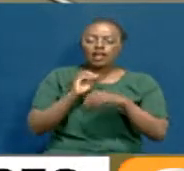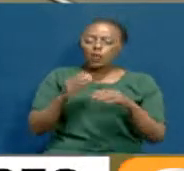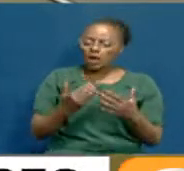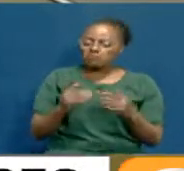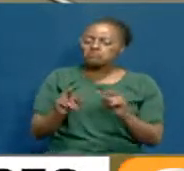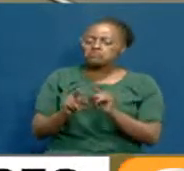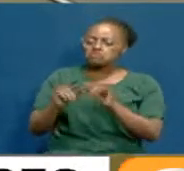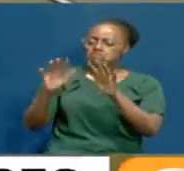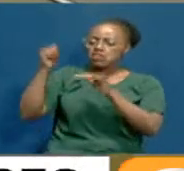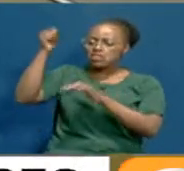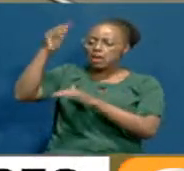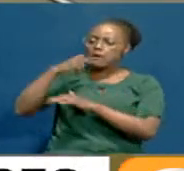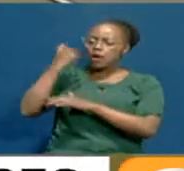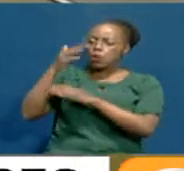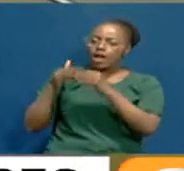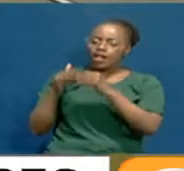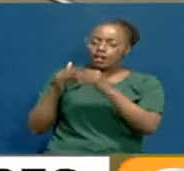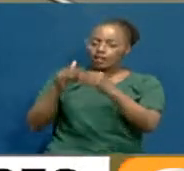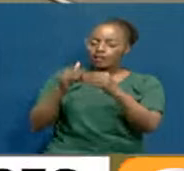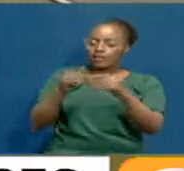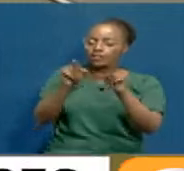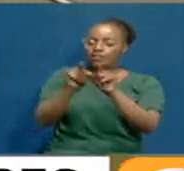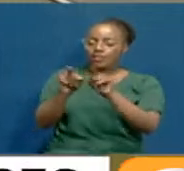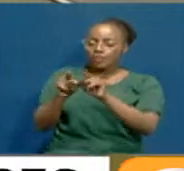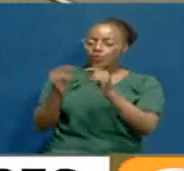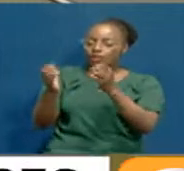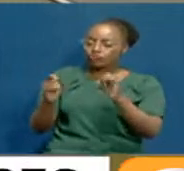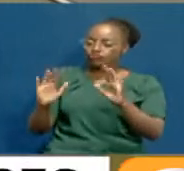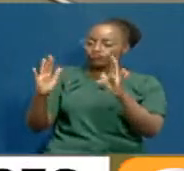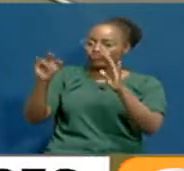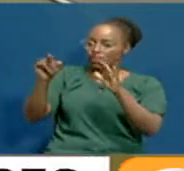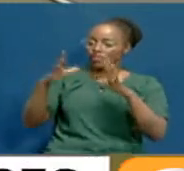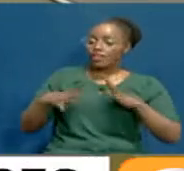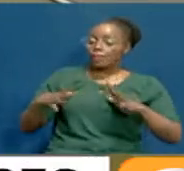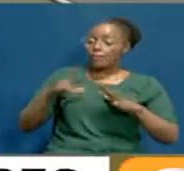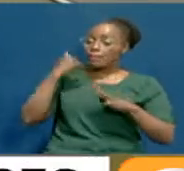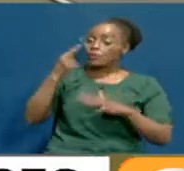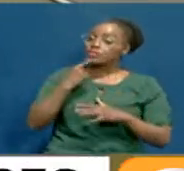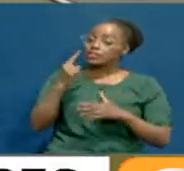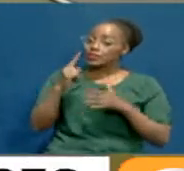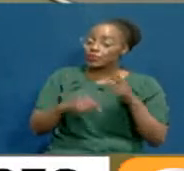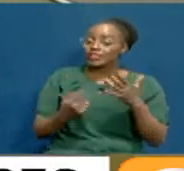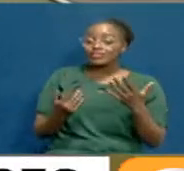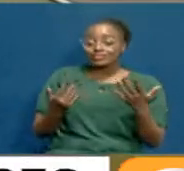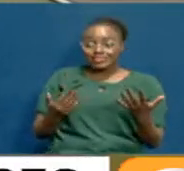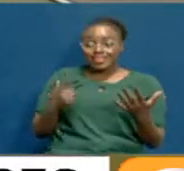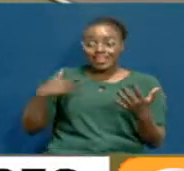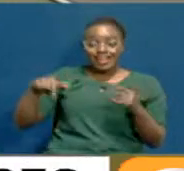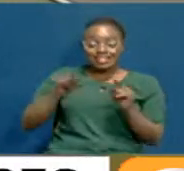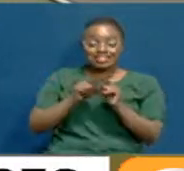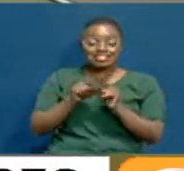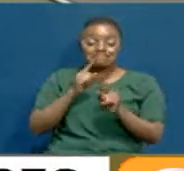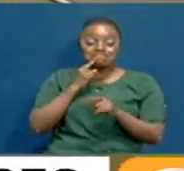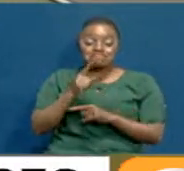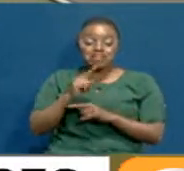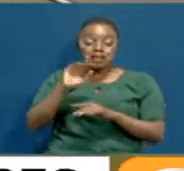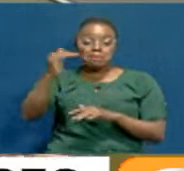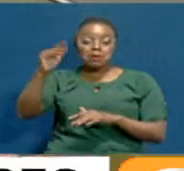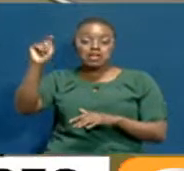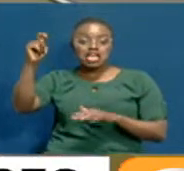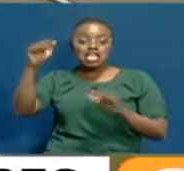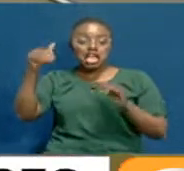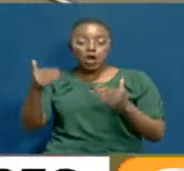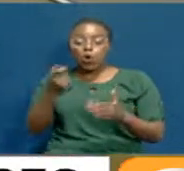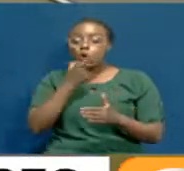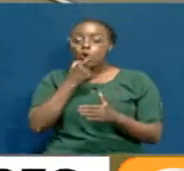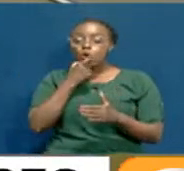to the politicians who are at the forefront. We ought to give it up to the people who are actually saying, by the way, we are not going to say Mount Kenya or